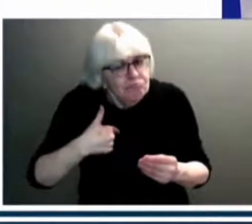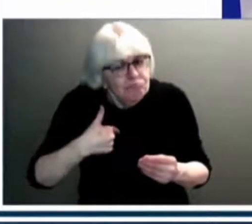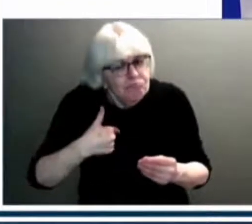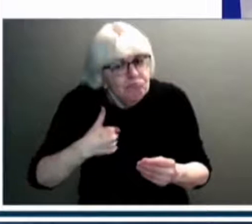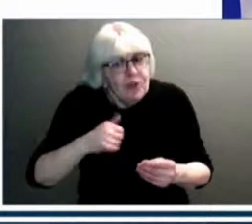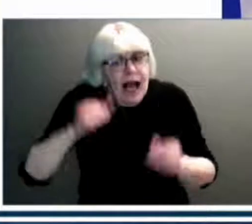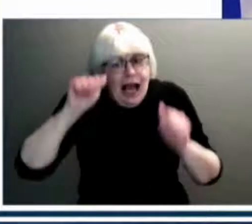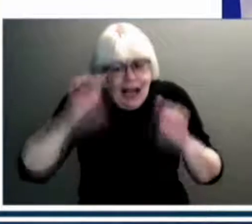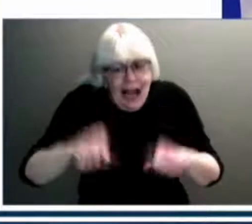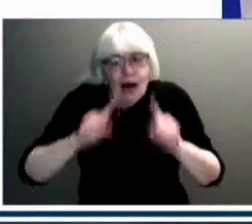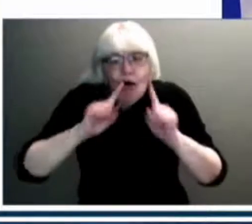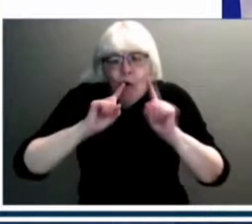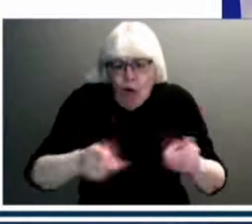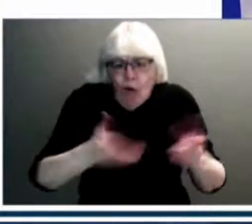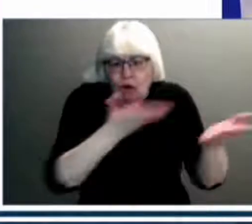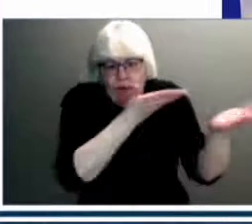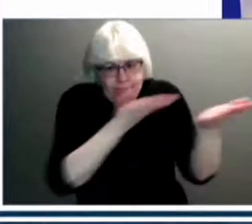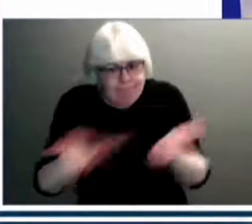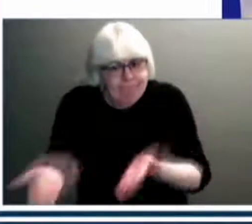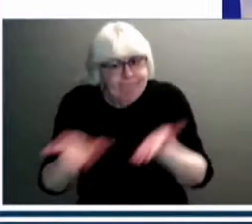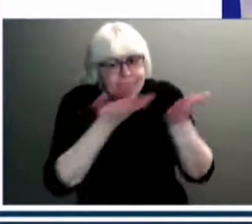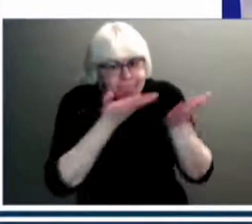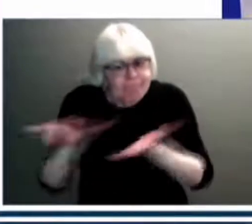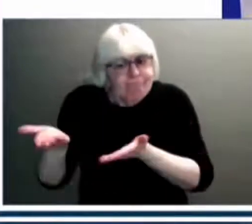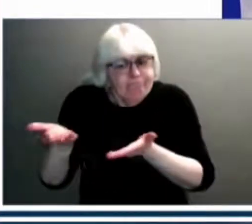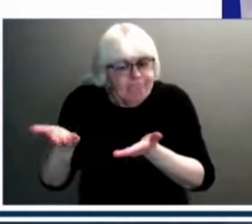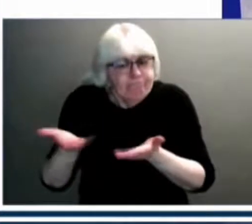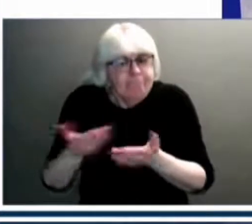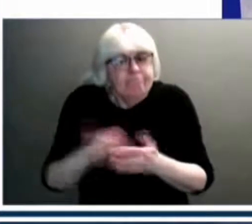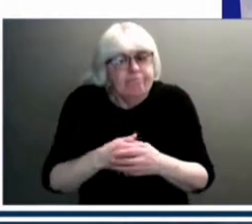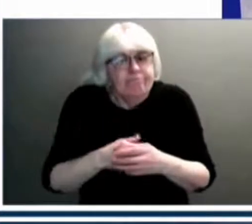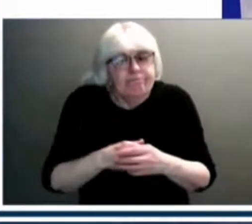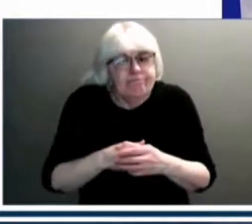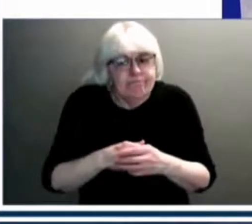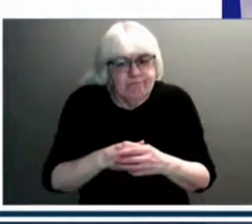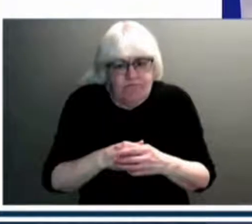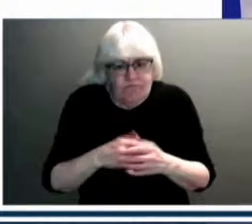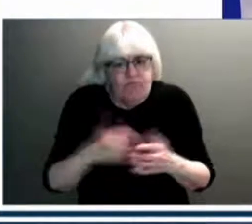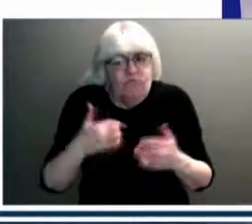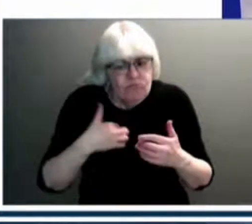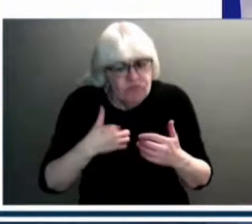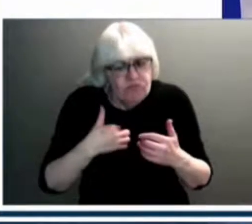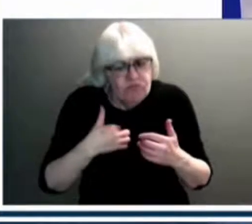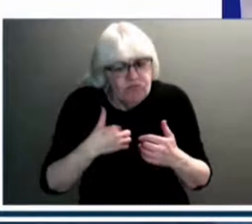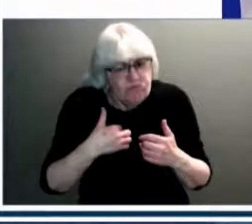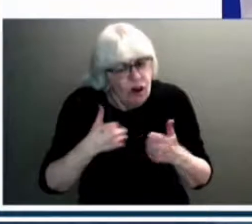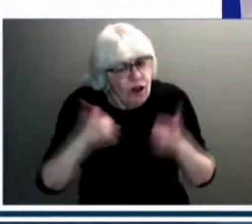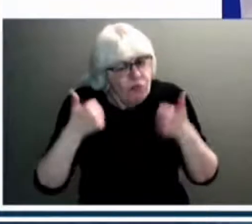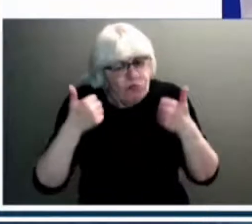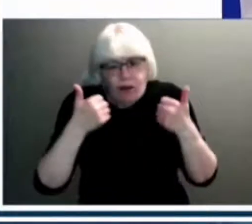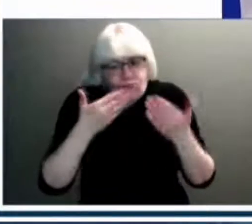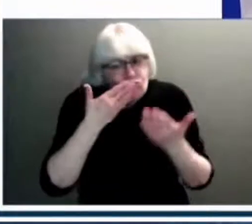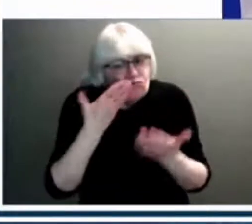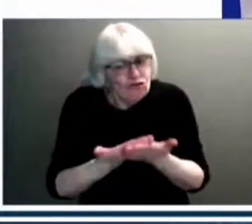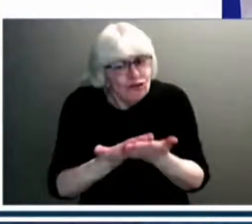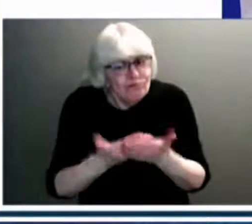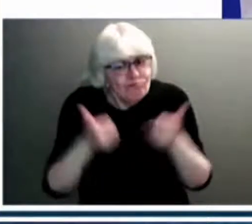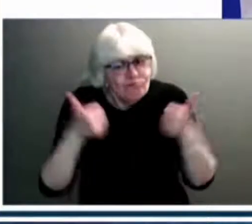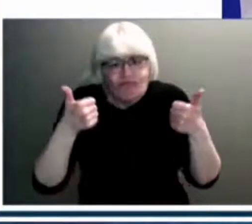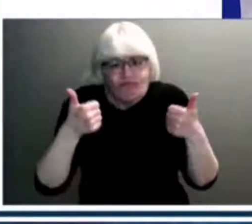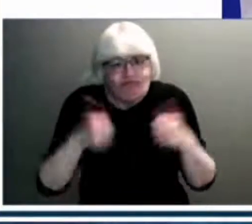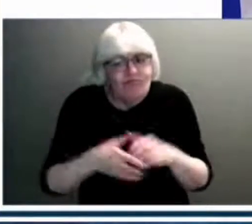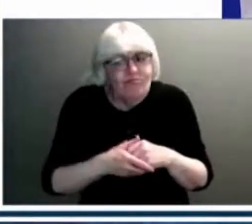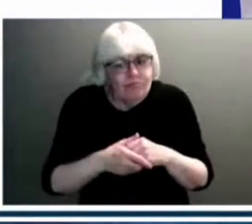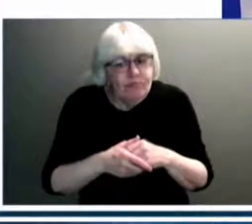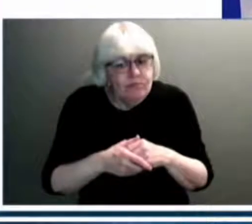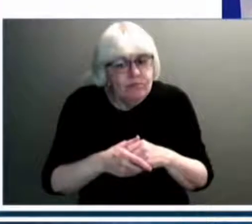to make this happen so quickly. So it's a good thing, and we'll continue to do everything we can to keep those working